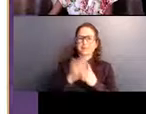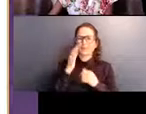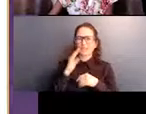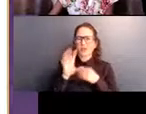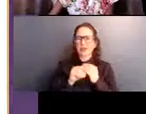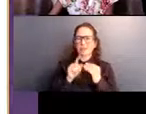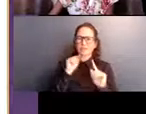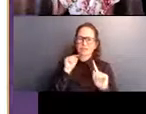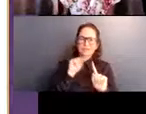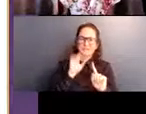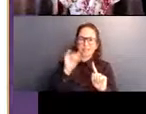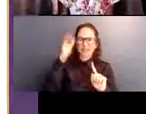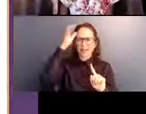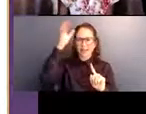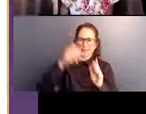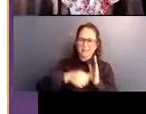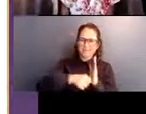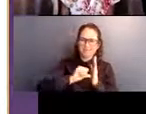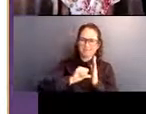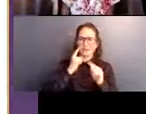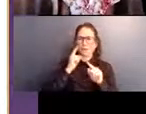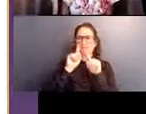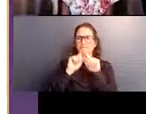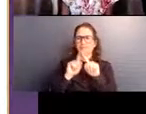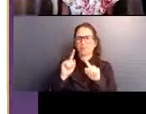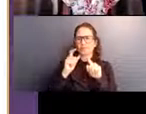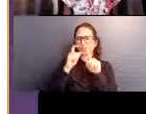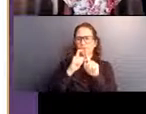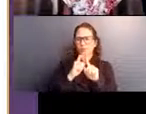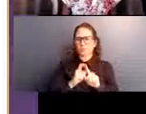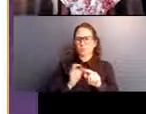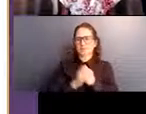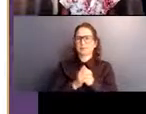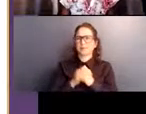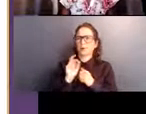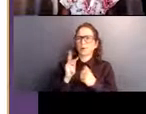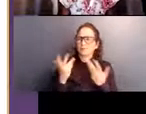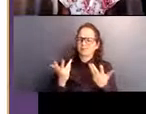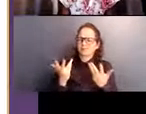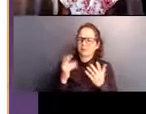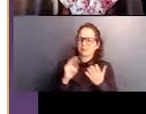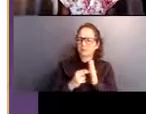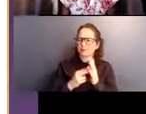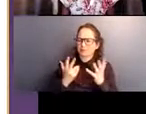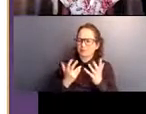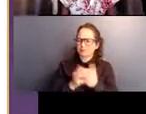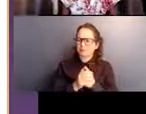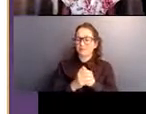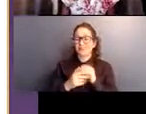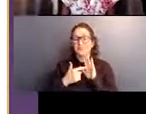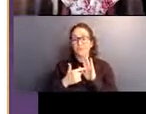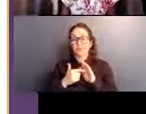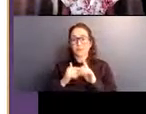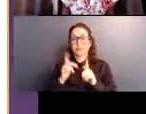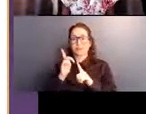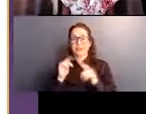personification concept to these terms. So what are you saying, Melinda? For example, diversity